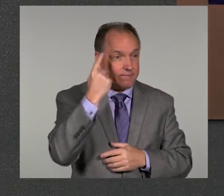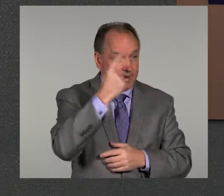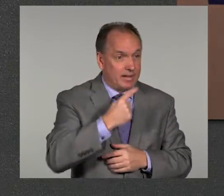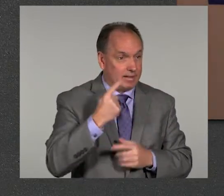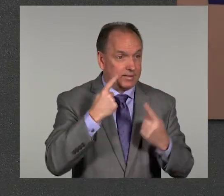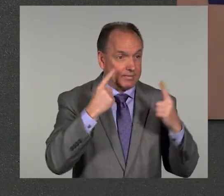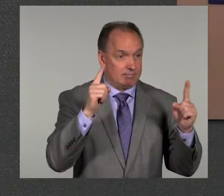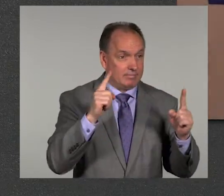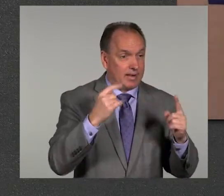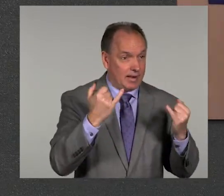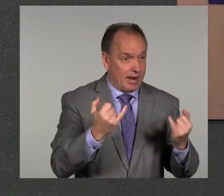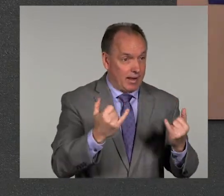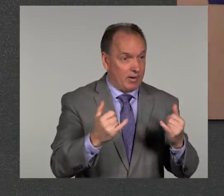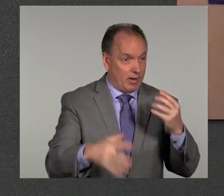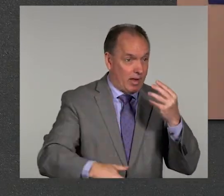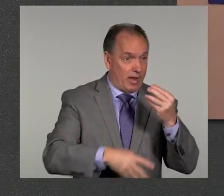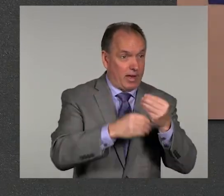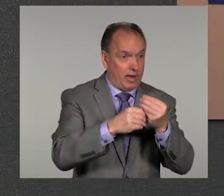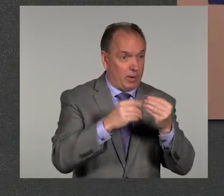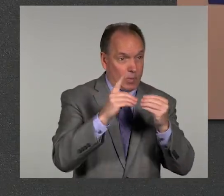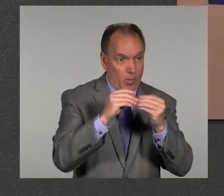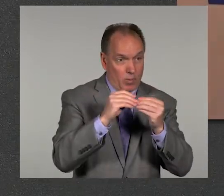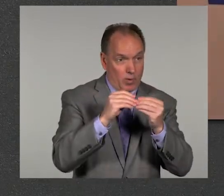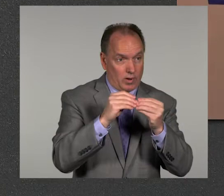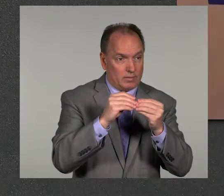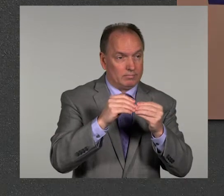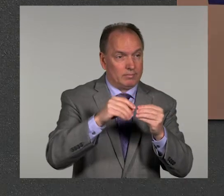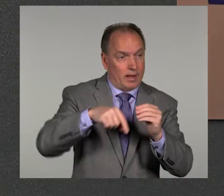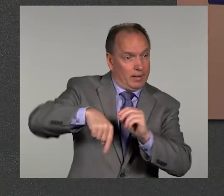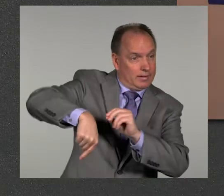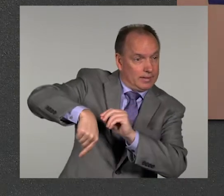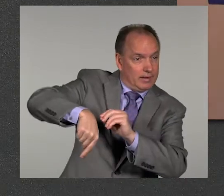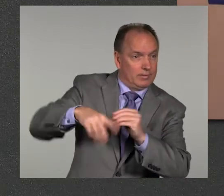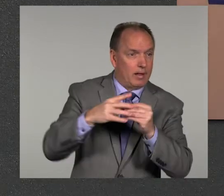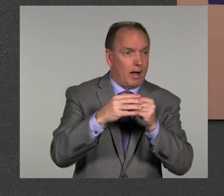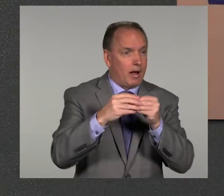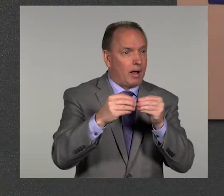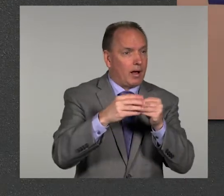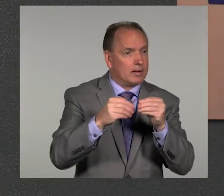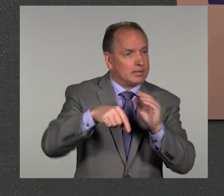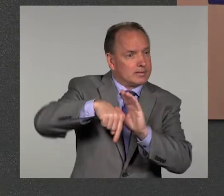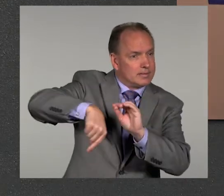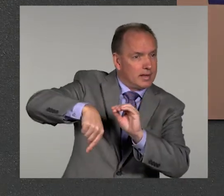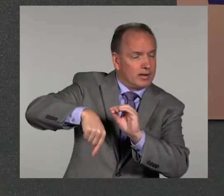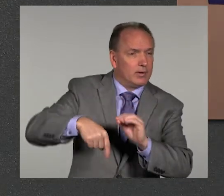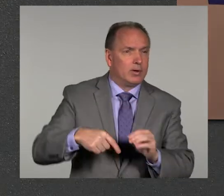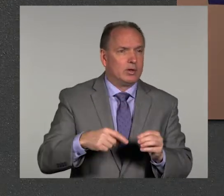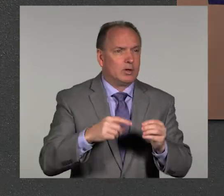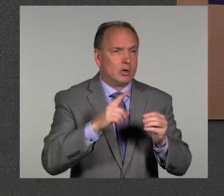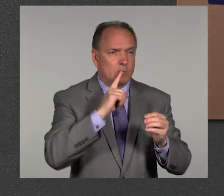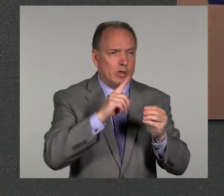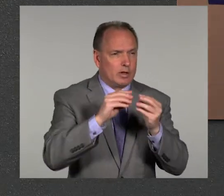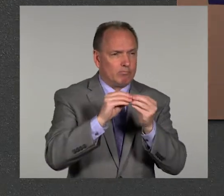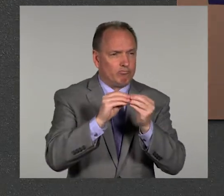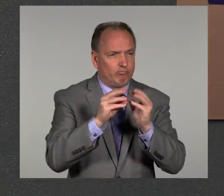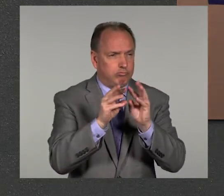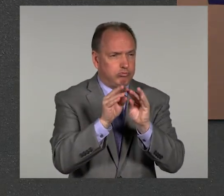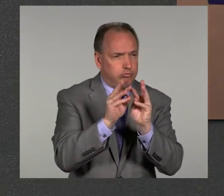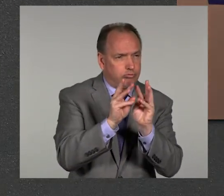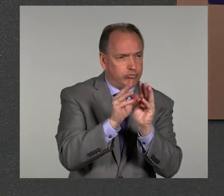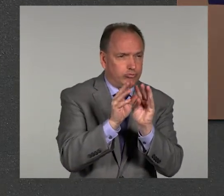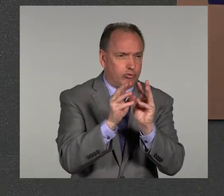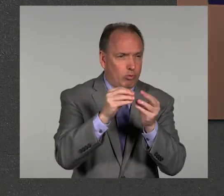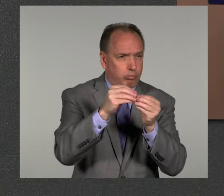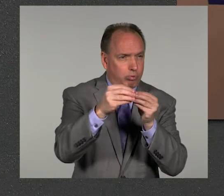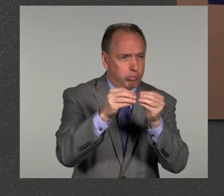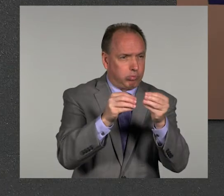face. And now I need to add my cottontail. To make my cottontail look really fluffy, I'm gonna